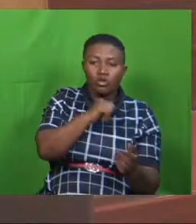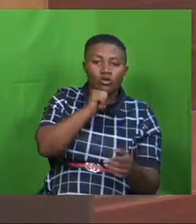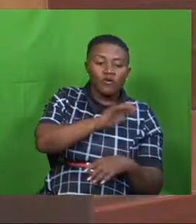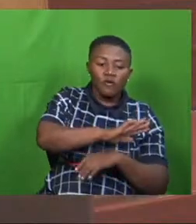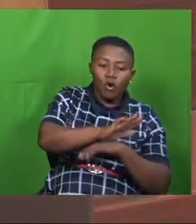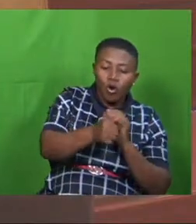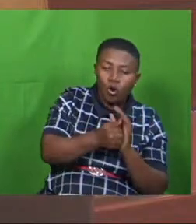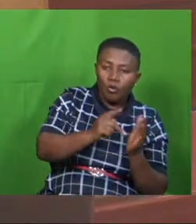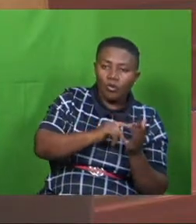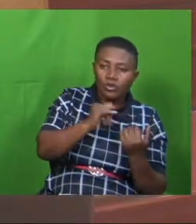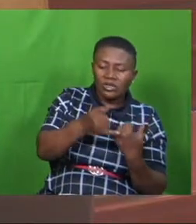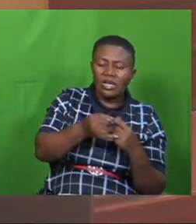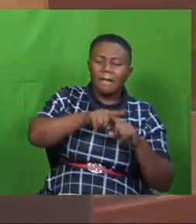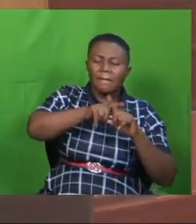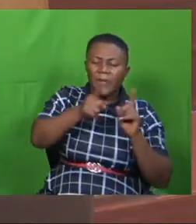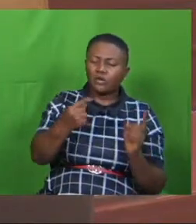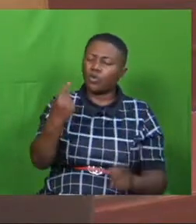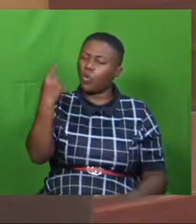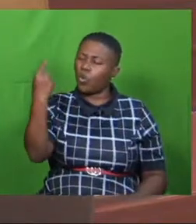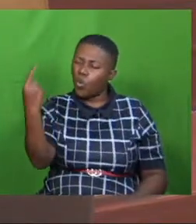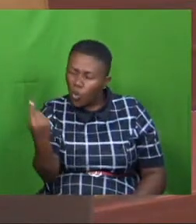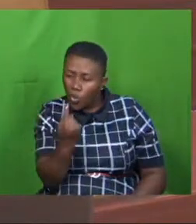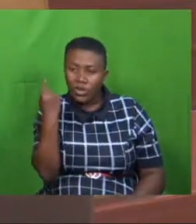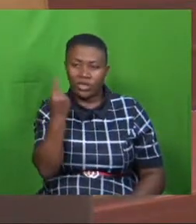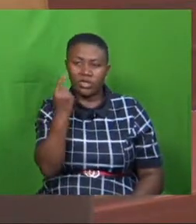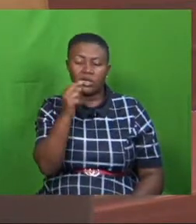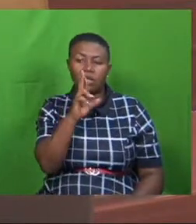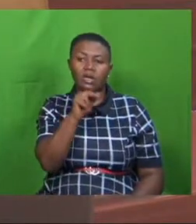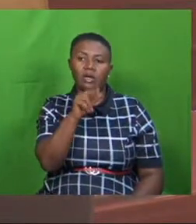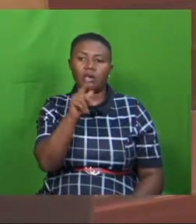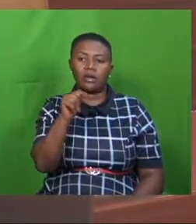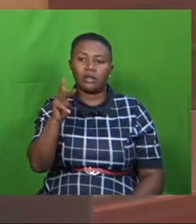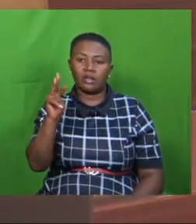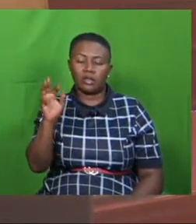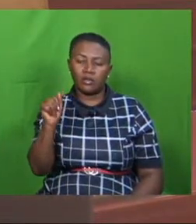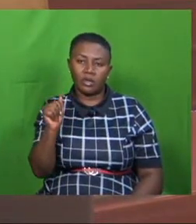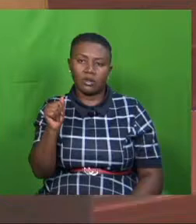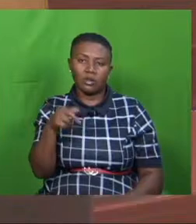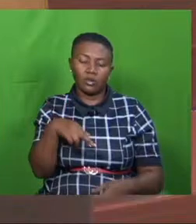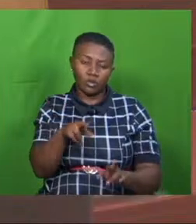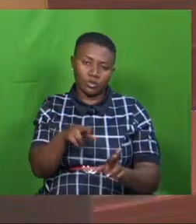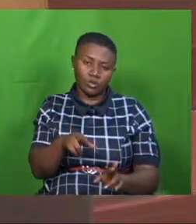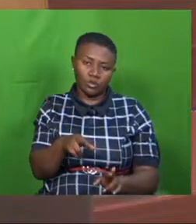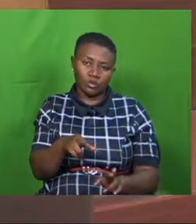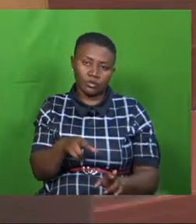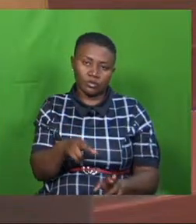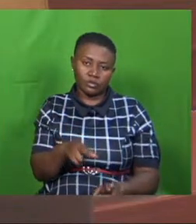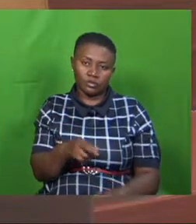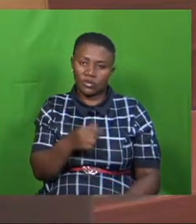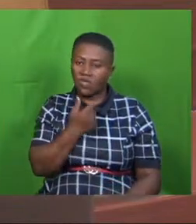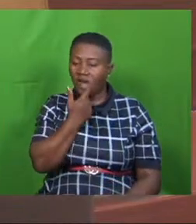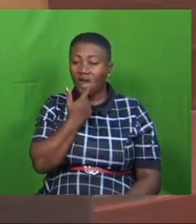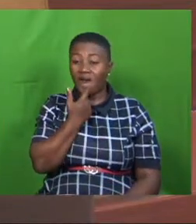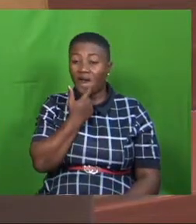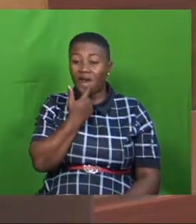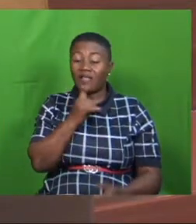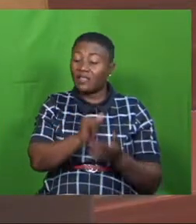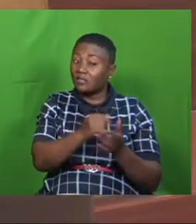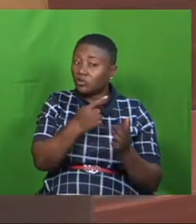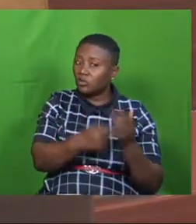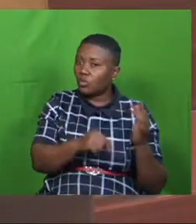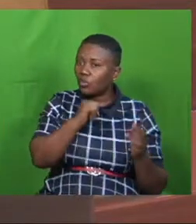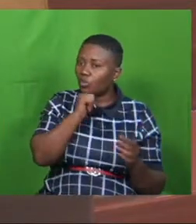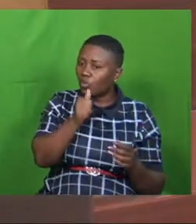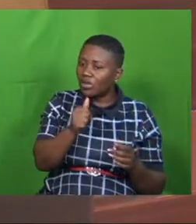Accra Motorway. Speaker, our concern, Speaker, now I agree, but that's not what the report says. Mr. Speaker, if you want some